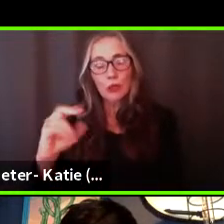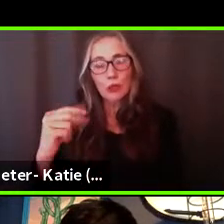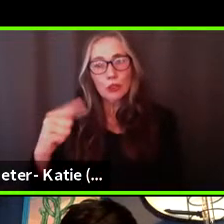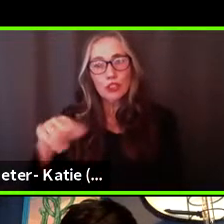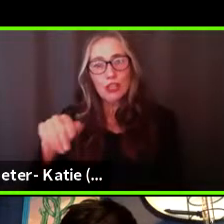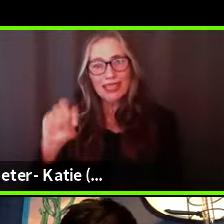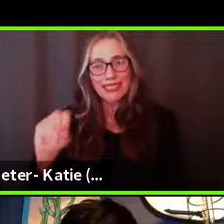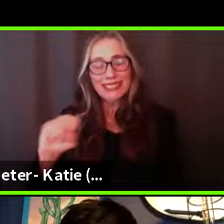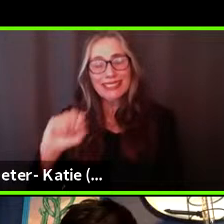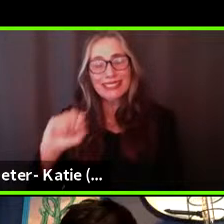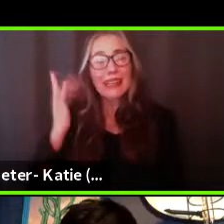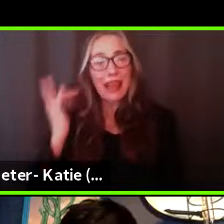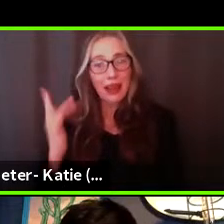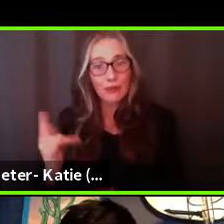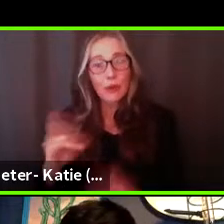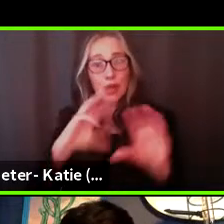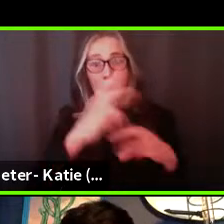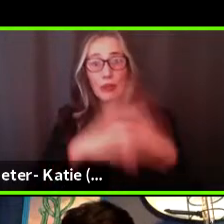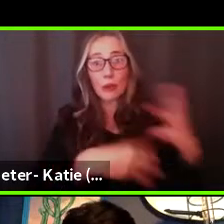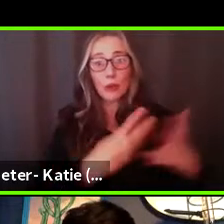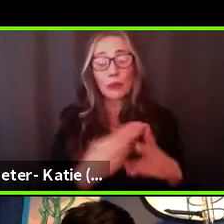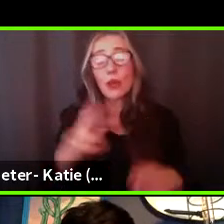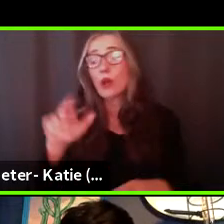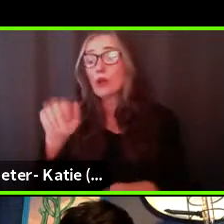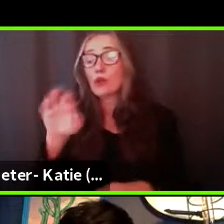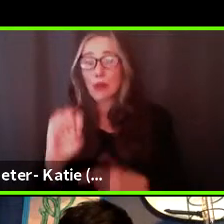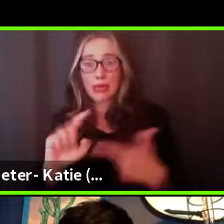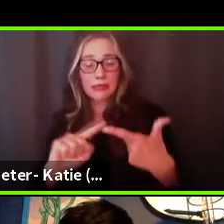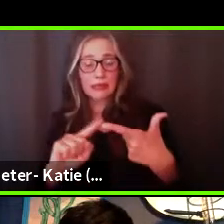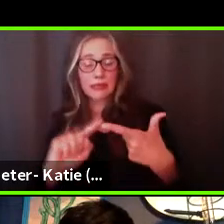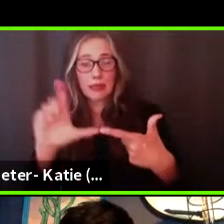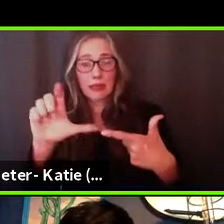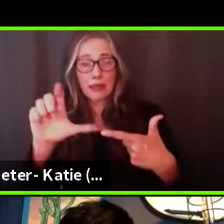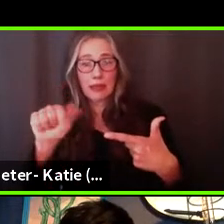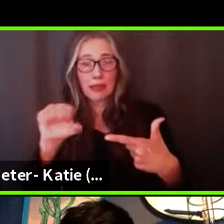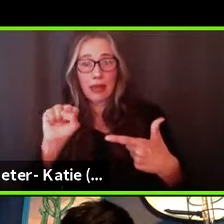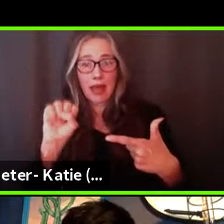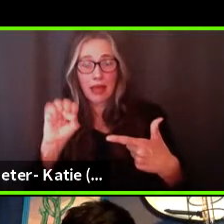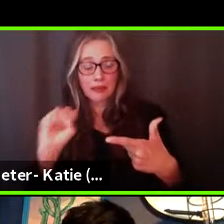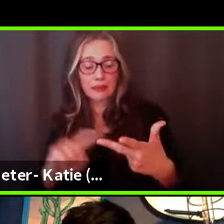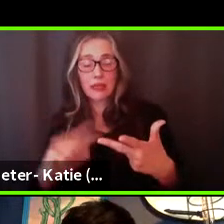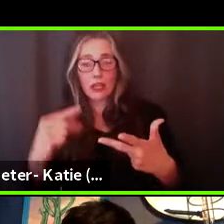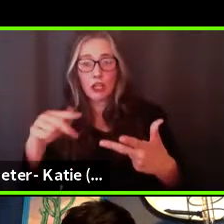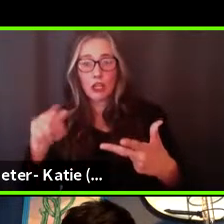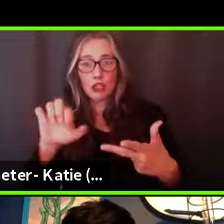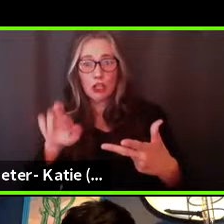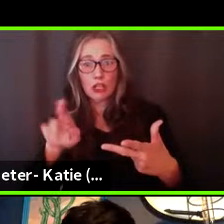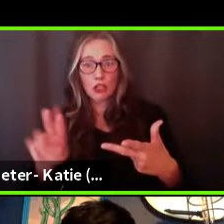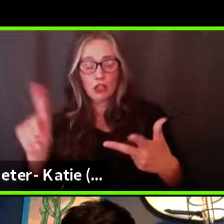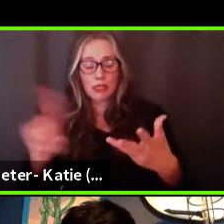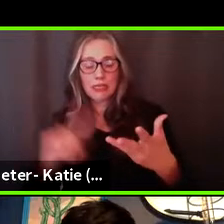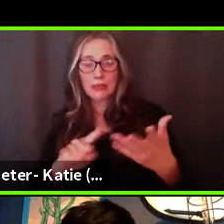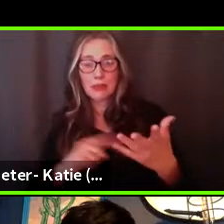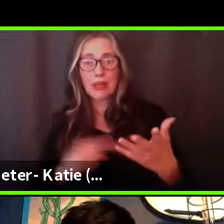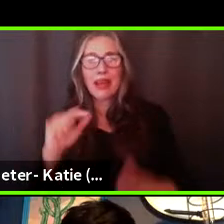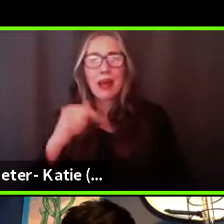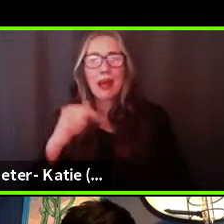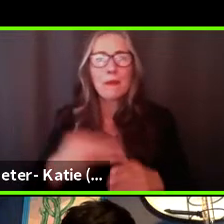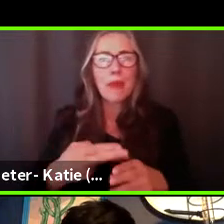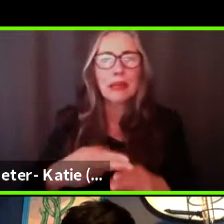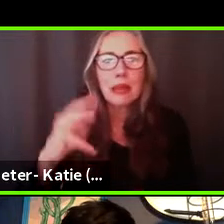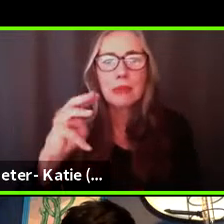race class gender sexuality disability my name is miroslava chavez garcia and my pronouns are she her and